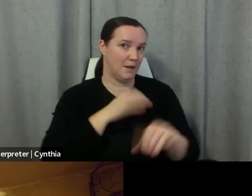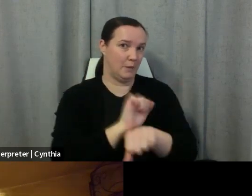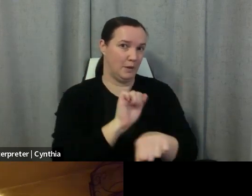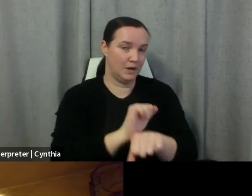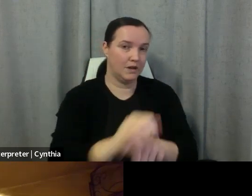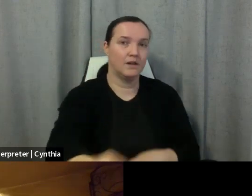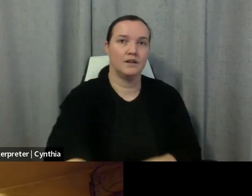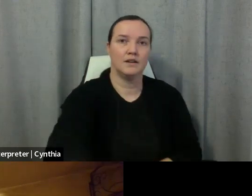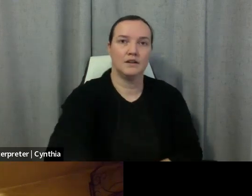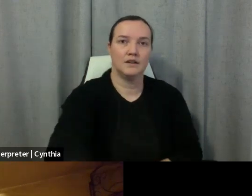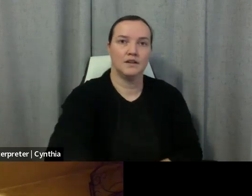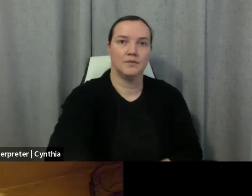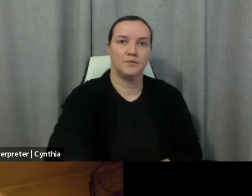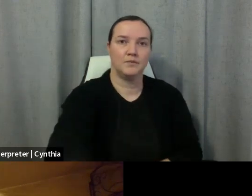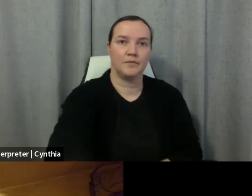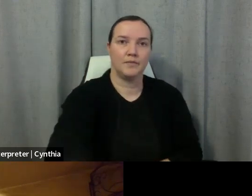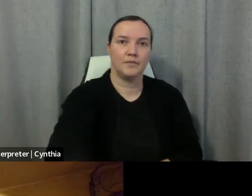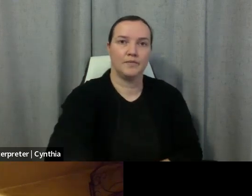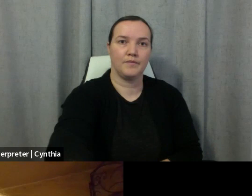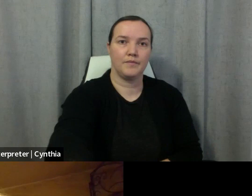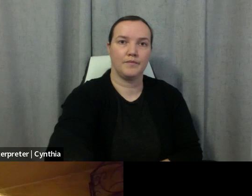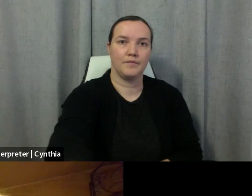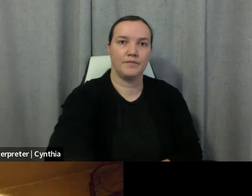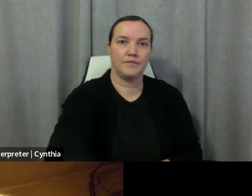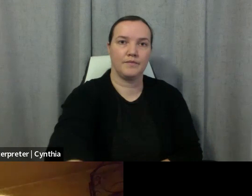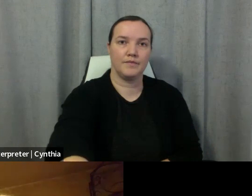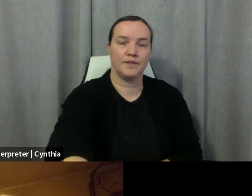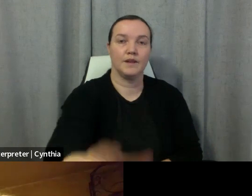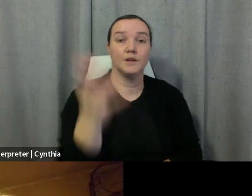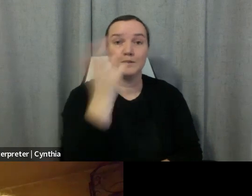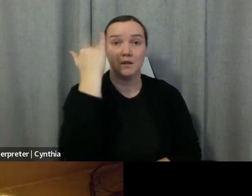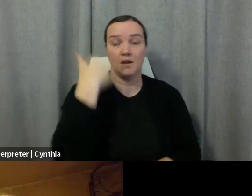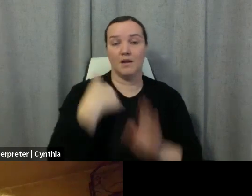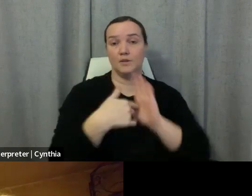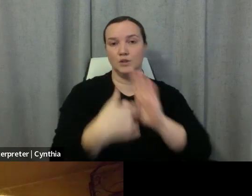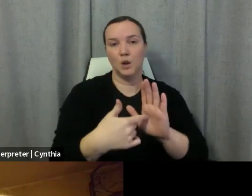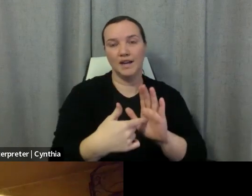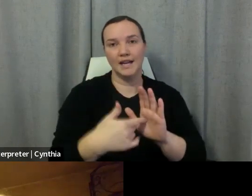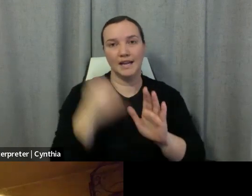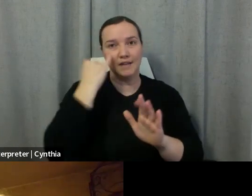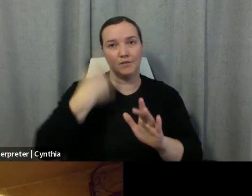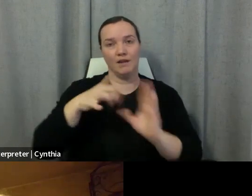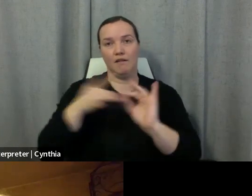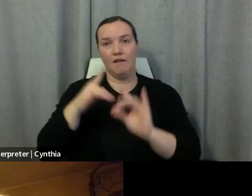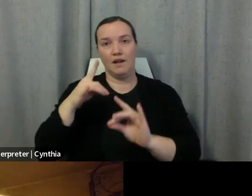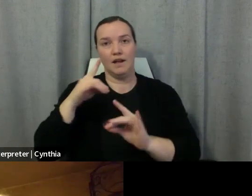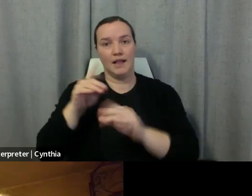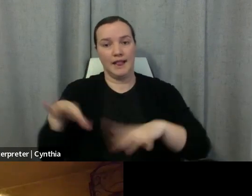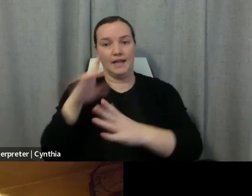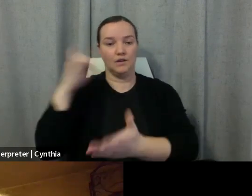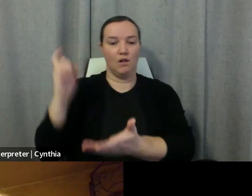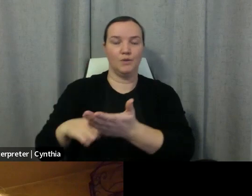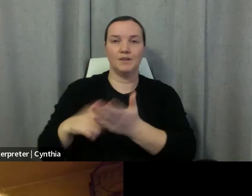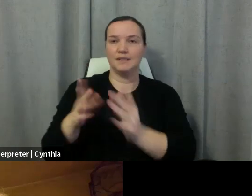And just the reason I'm sharing it with you is just, again, whenever we do a land acknowledgement, I always think it's important that